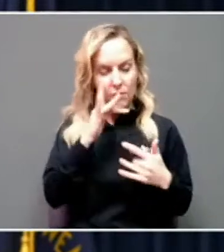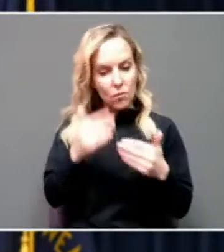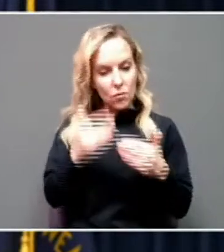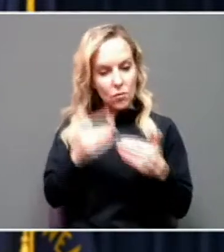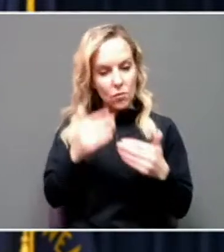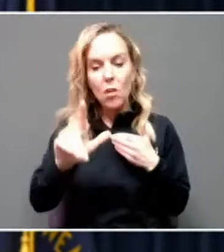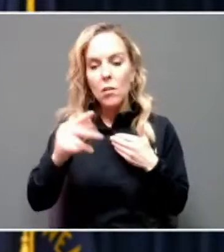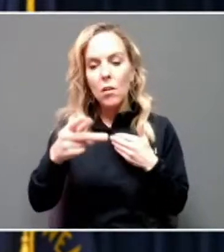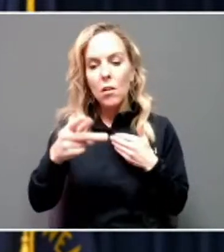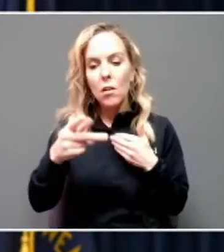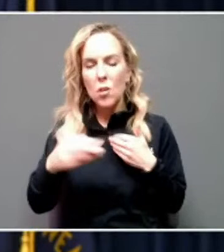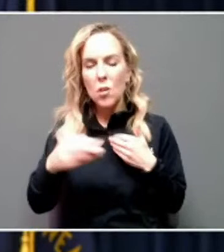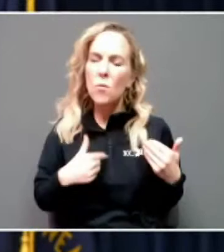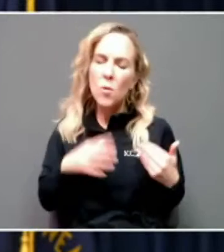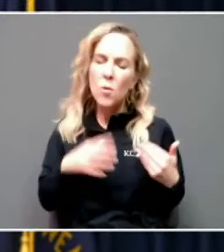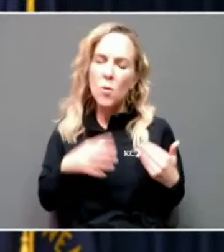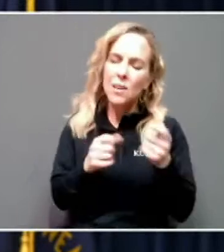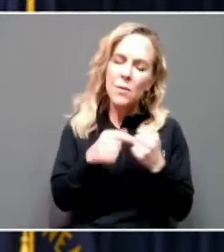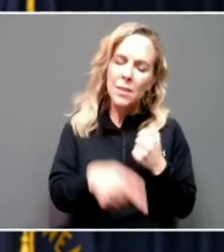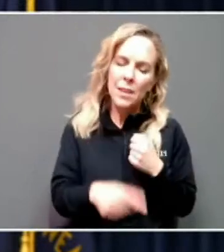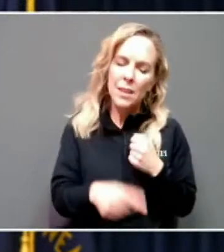Today.